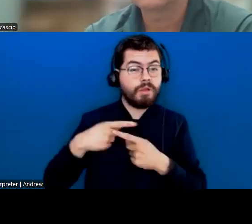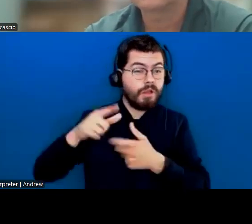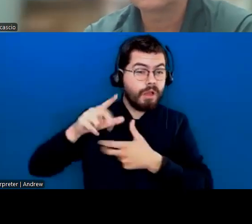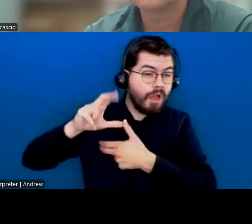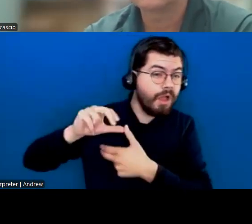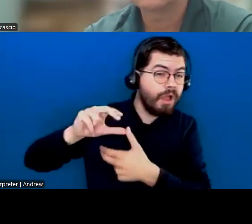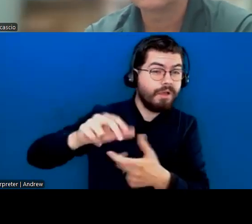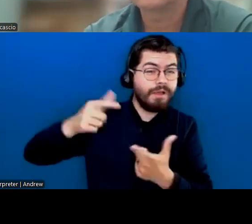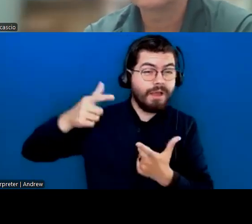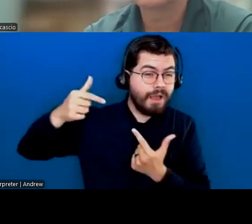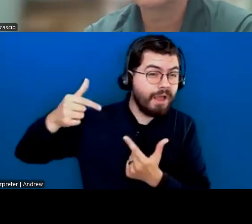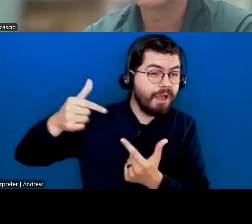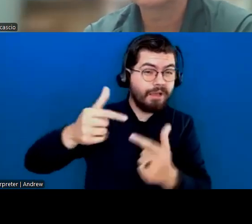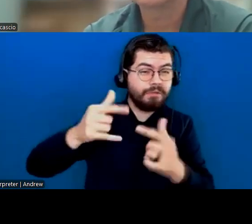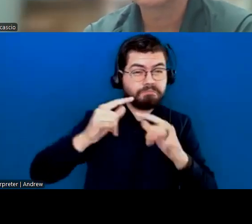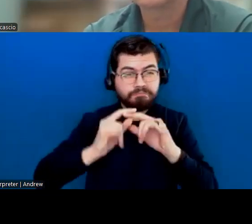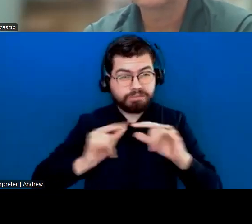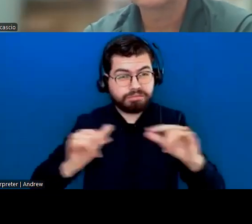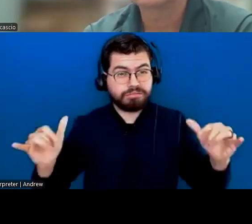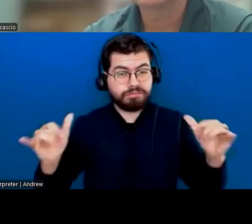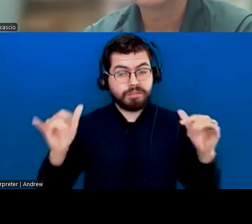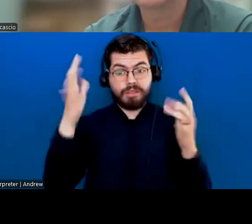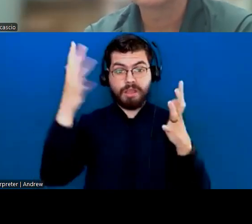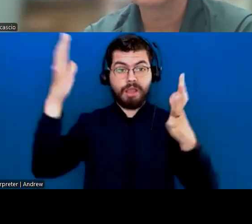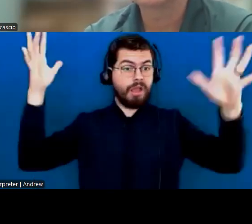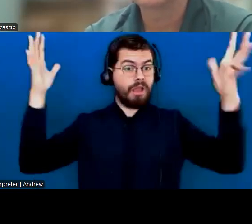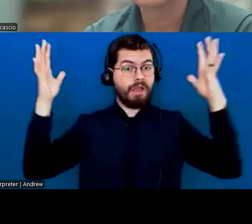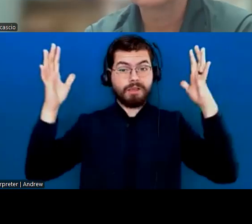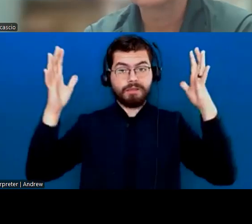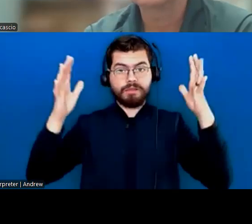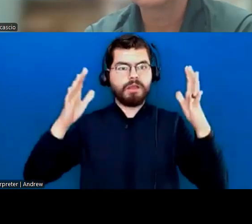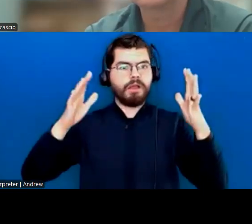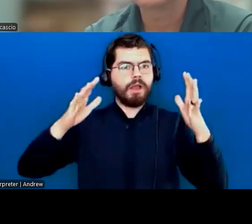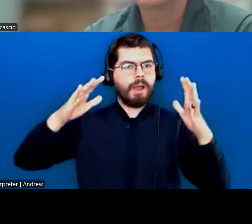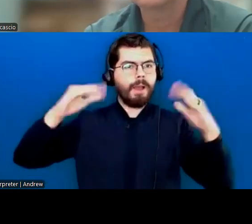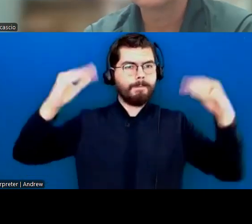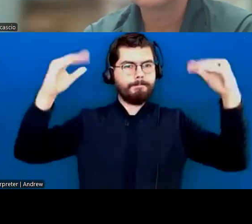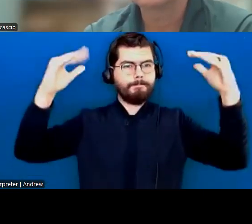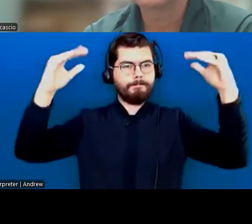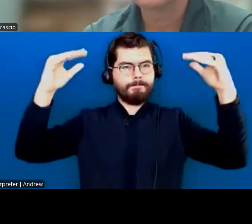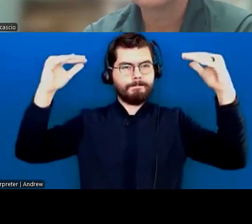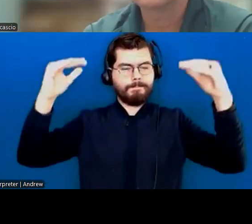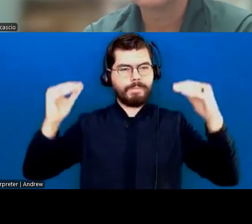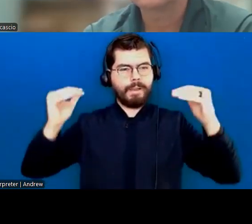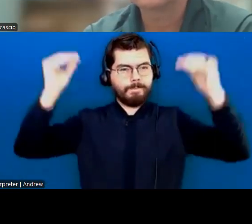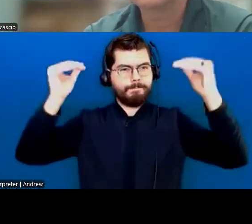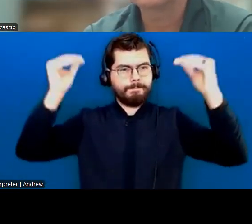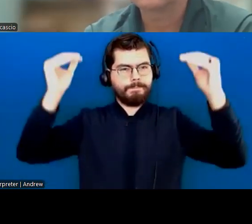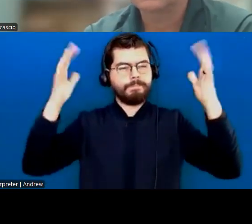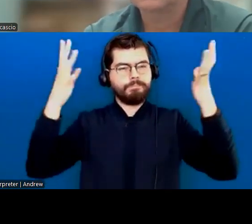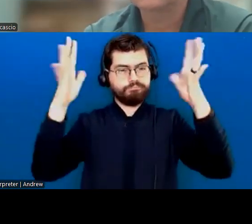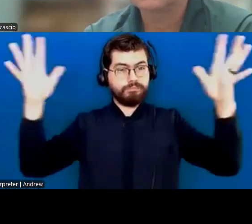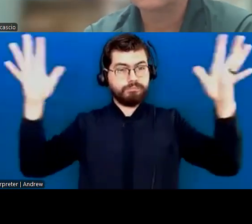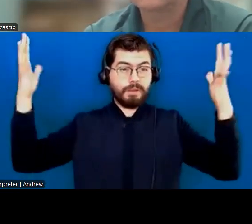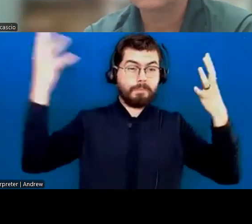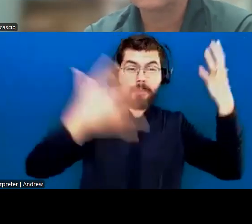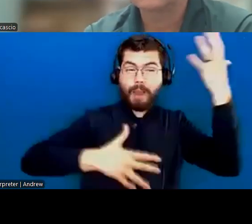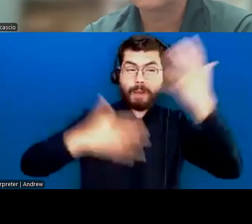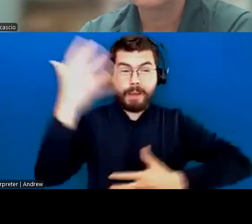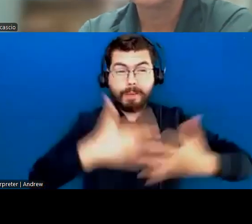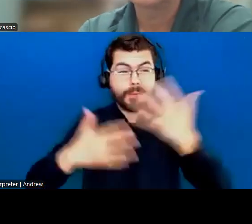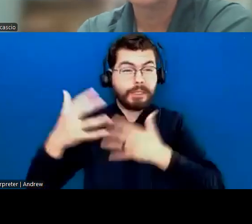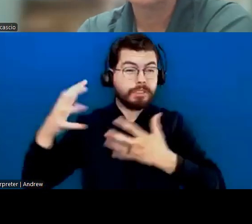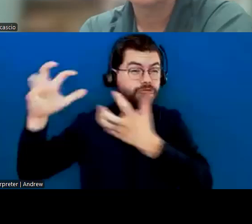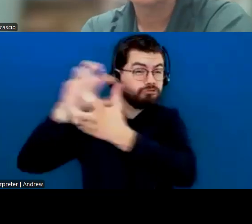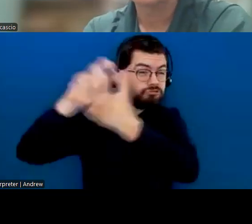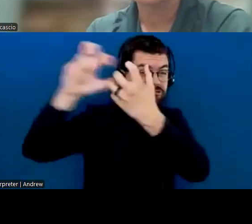and impacts the canopy, your next stand's already established and ready and coming forward. If it's not,